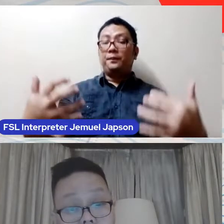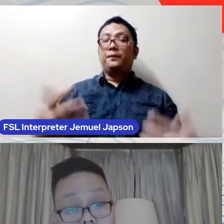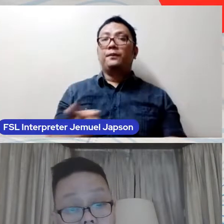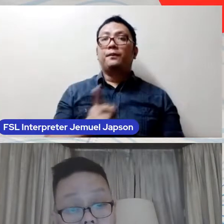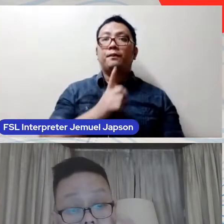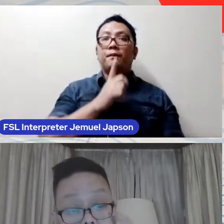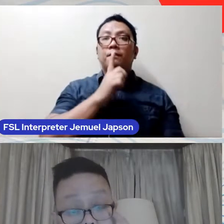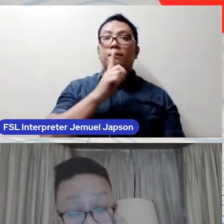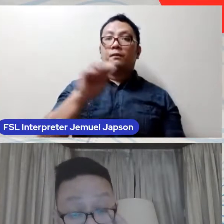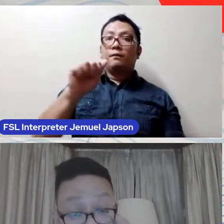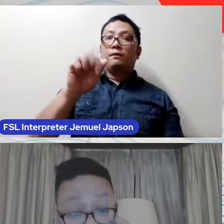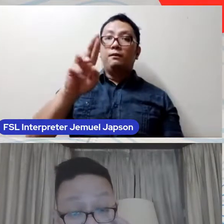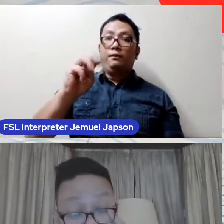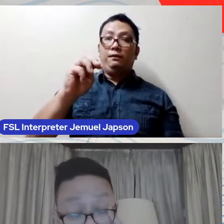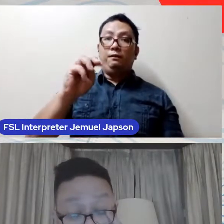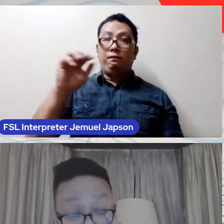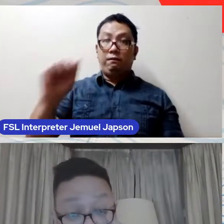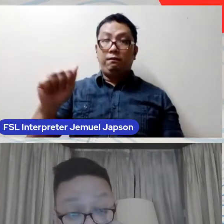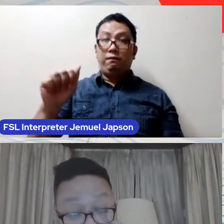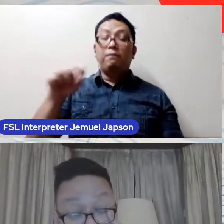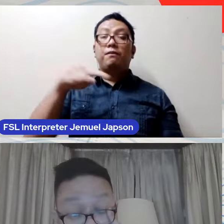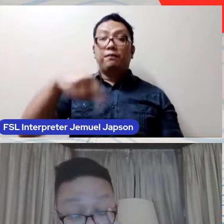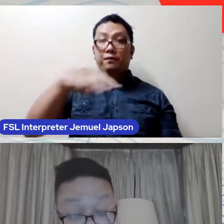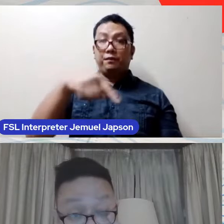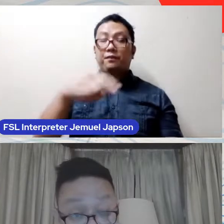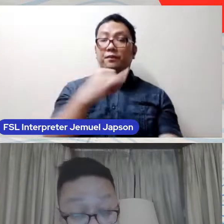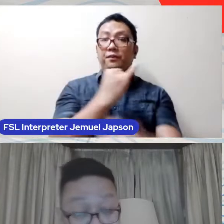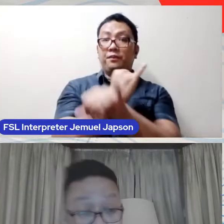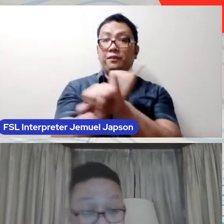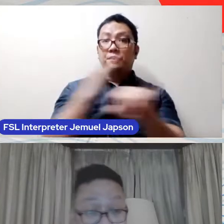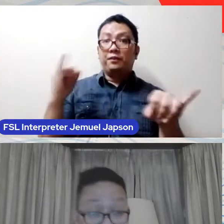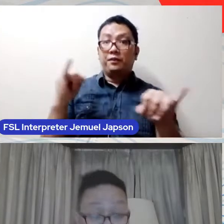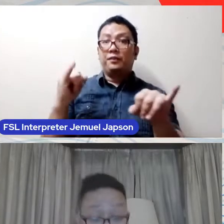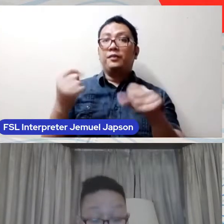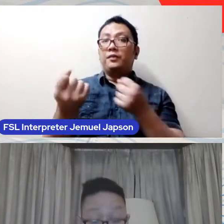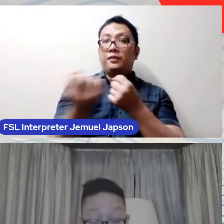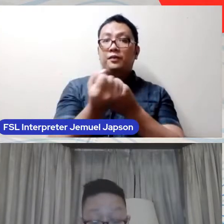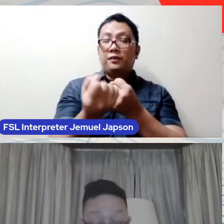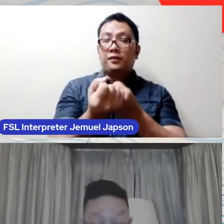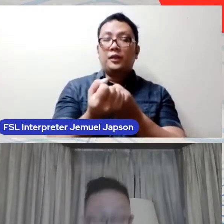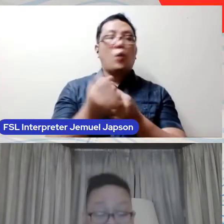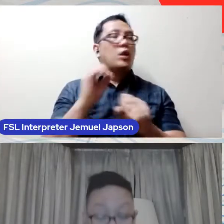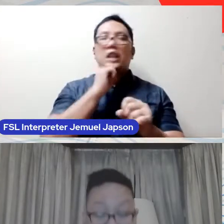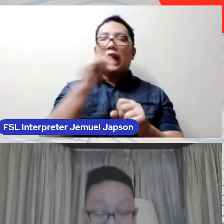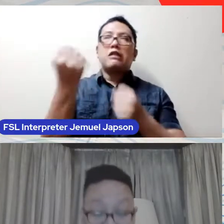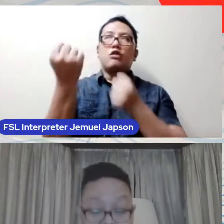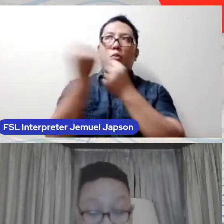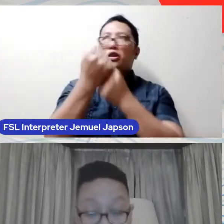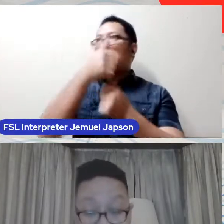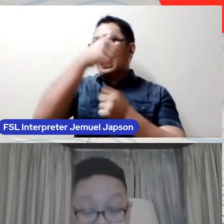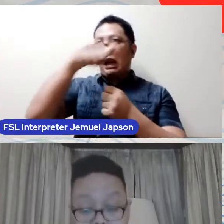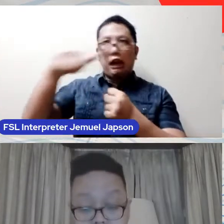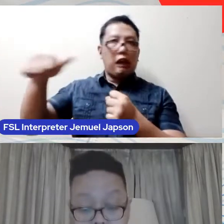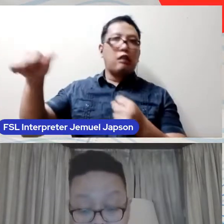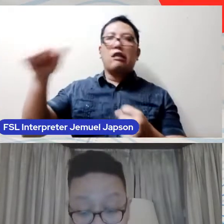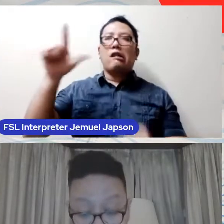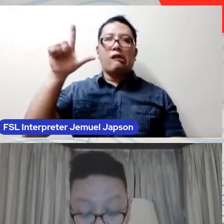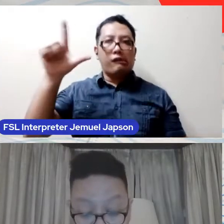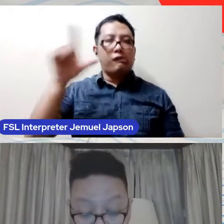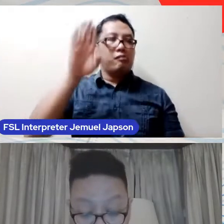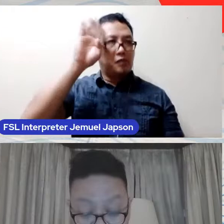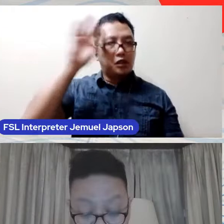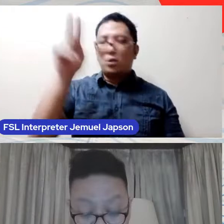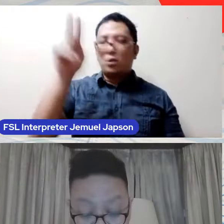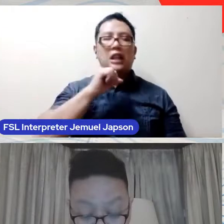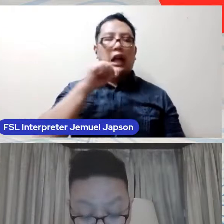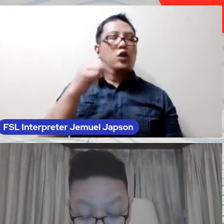the RMAC is an independent and it's formed by non-partisan organizations. Okay po, Attorney Helen, pero the RMA